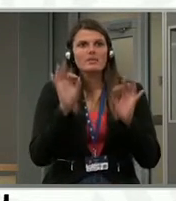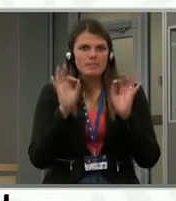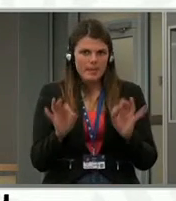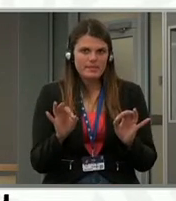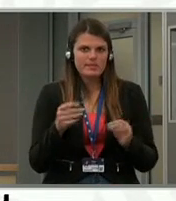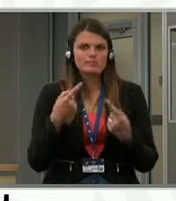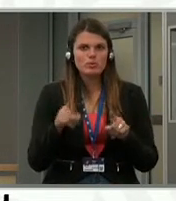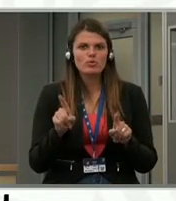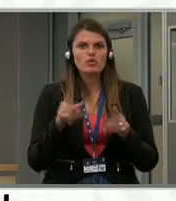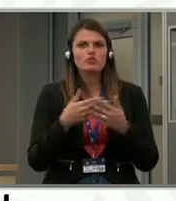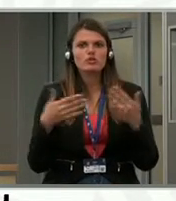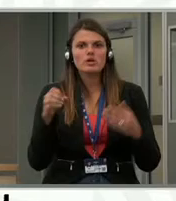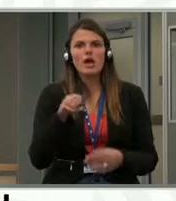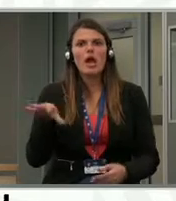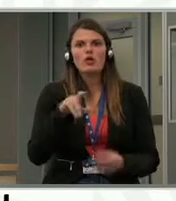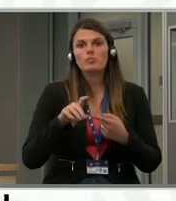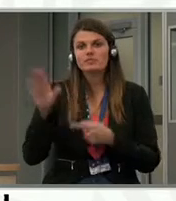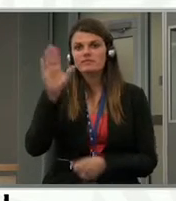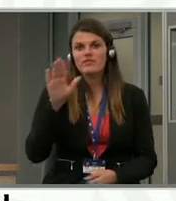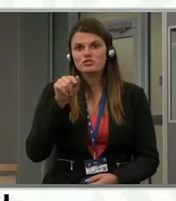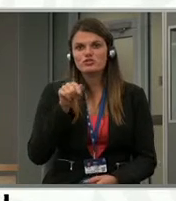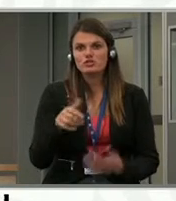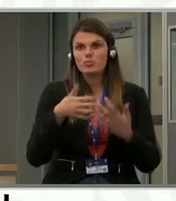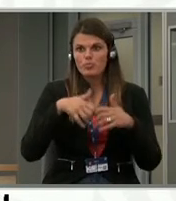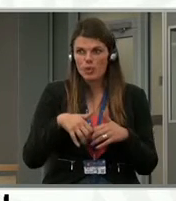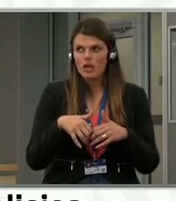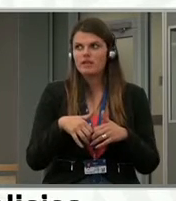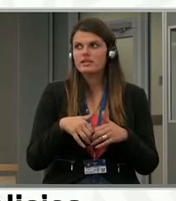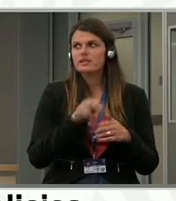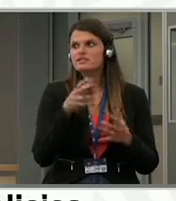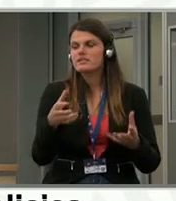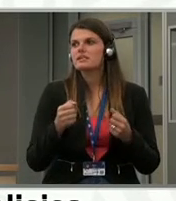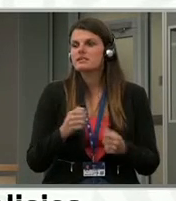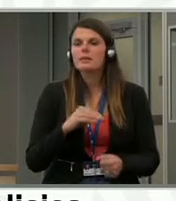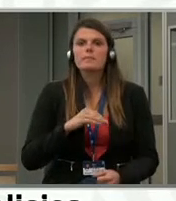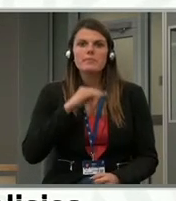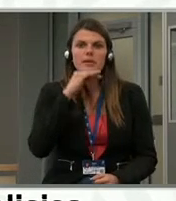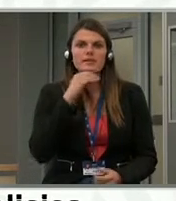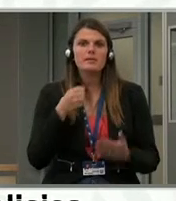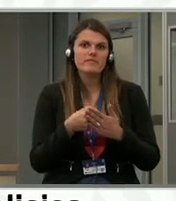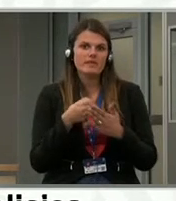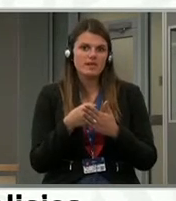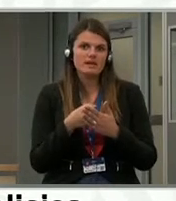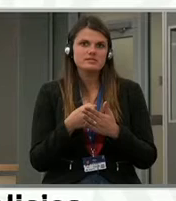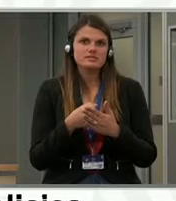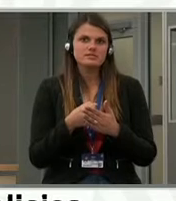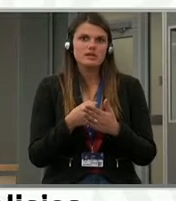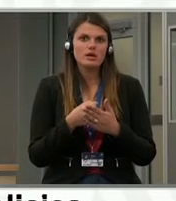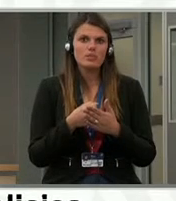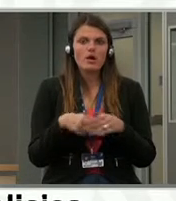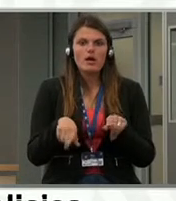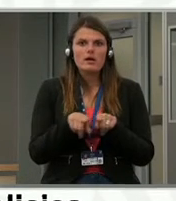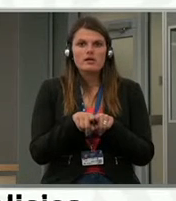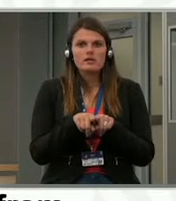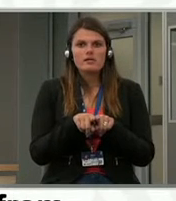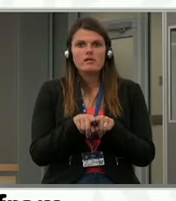and regions, where policies suffer from lack of funding in the best scenario, and also from an inadequate and